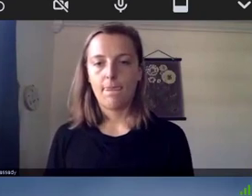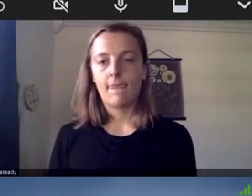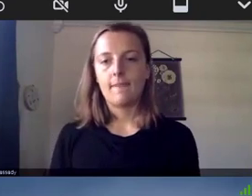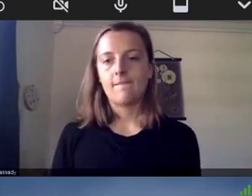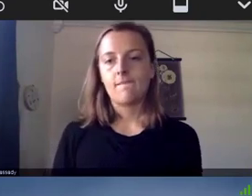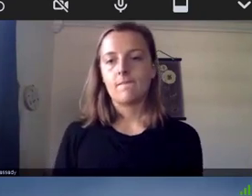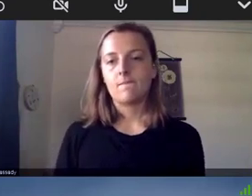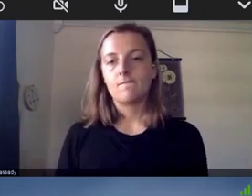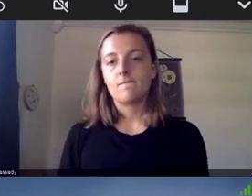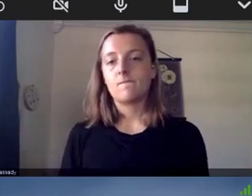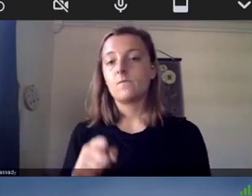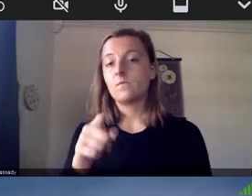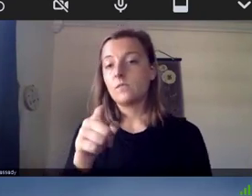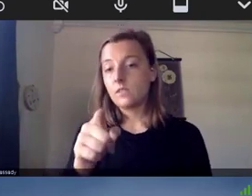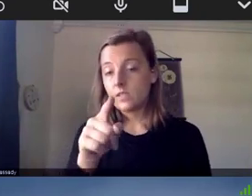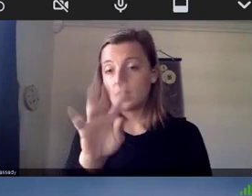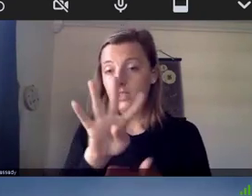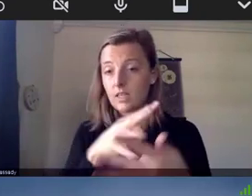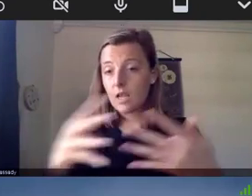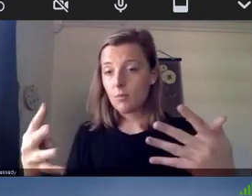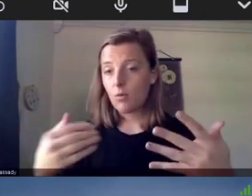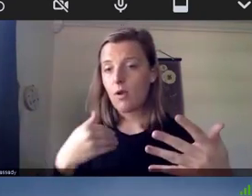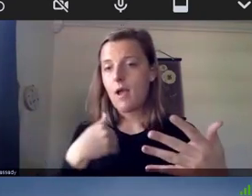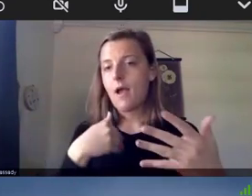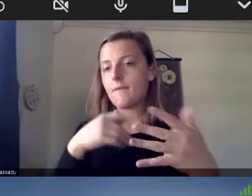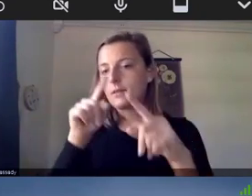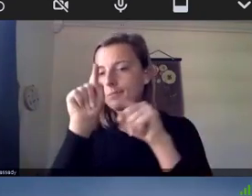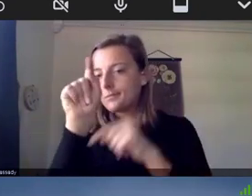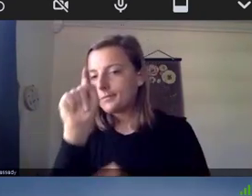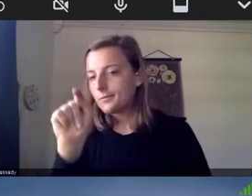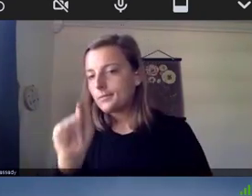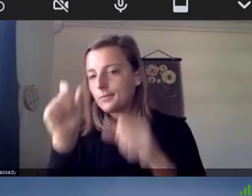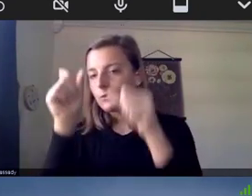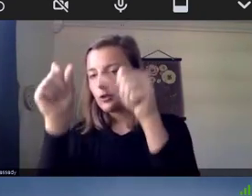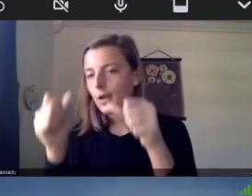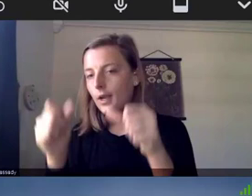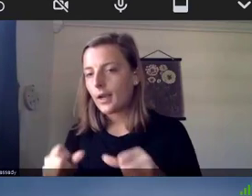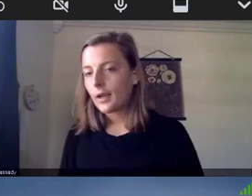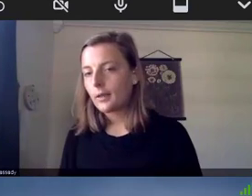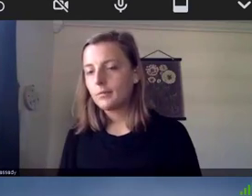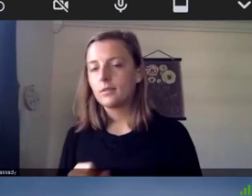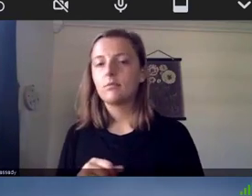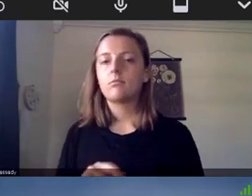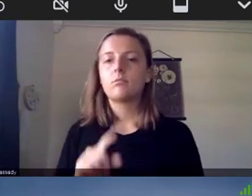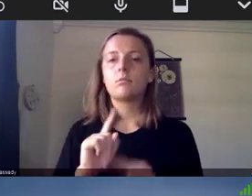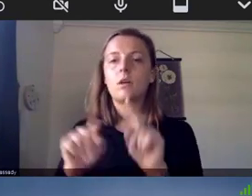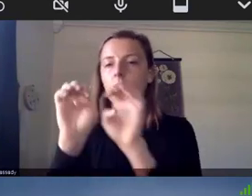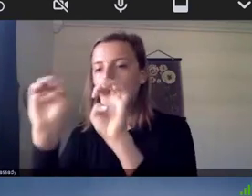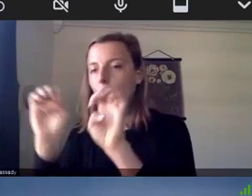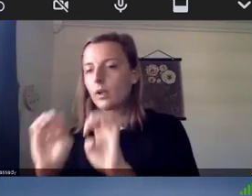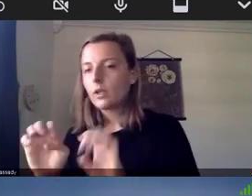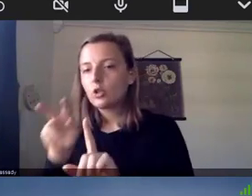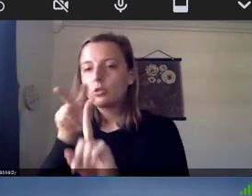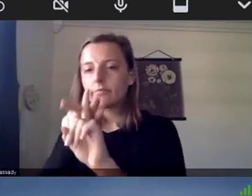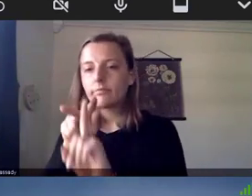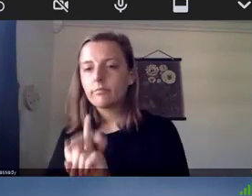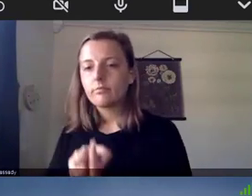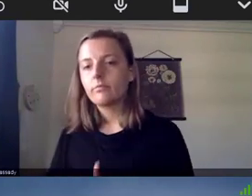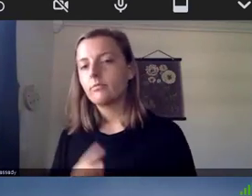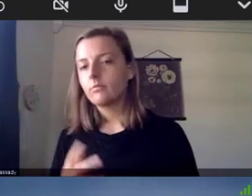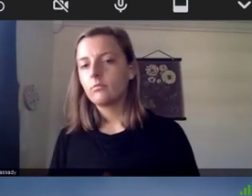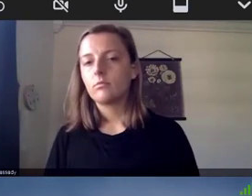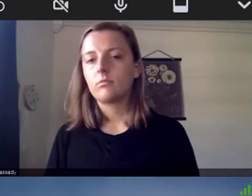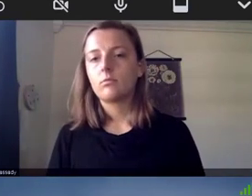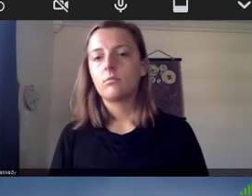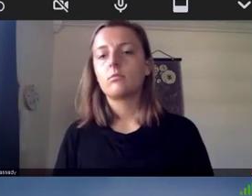in them. Right, so we can look these up and find a case that, that looks like the case we're looking for and then apply that to our